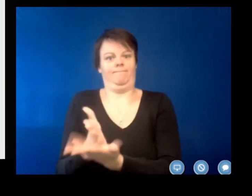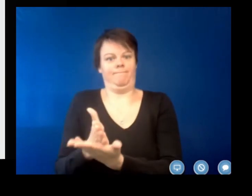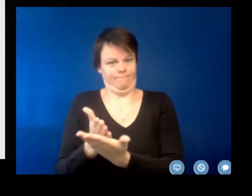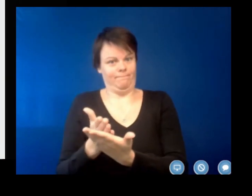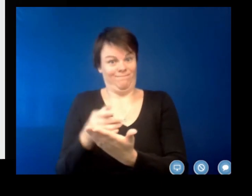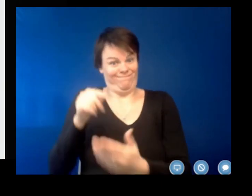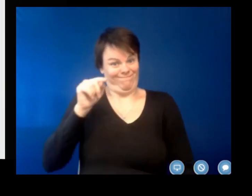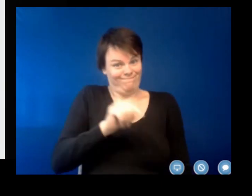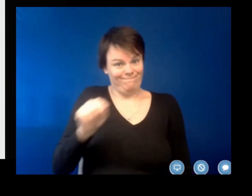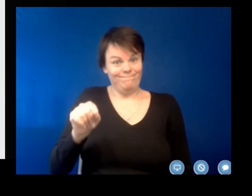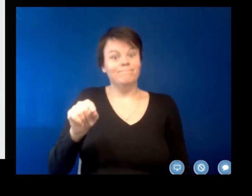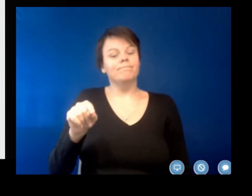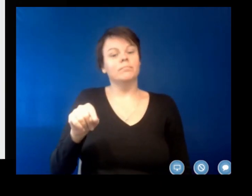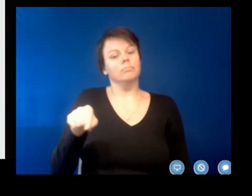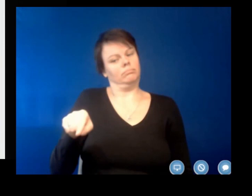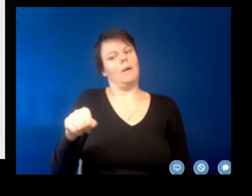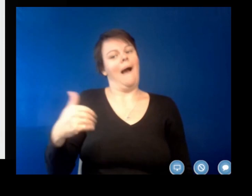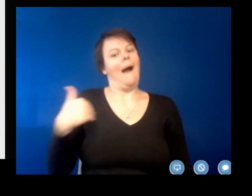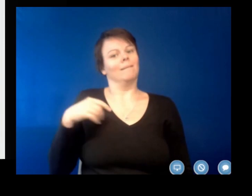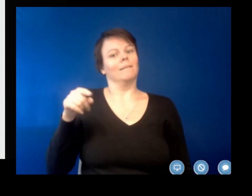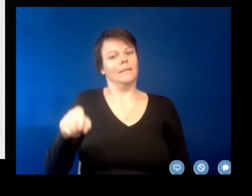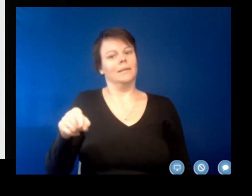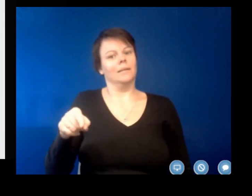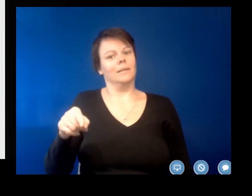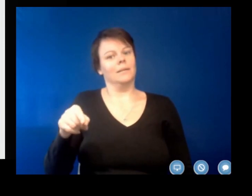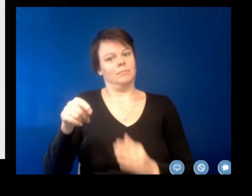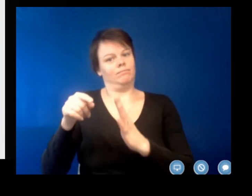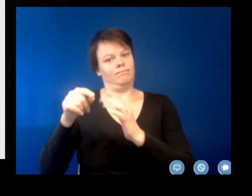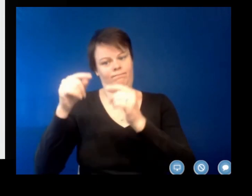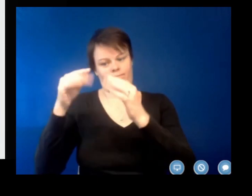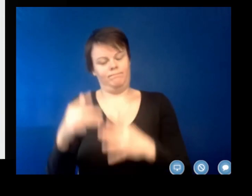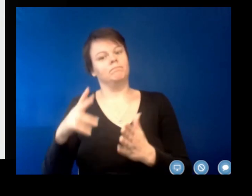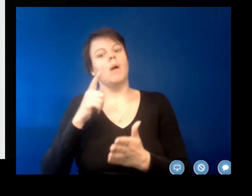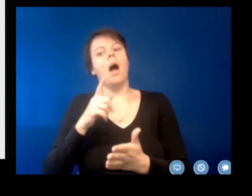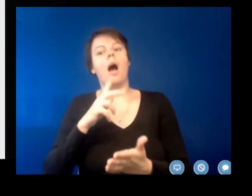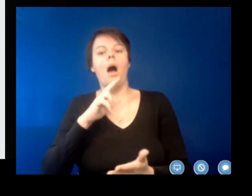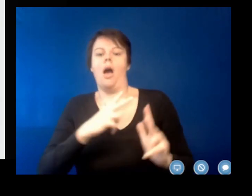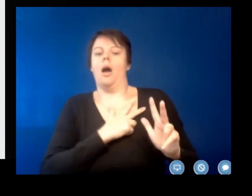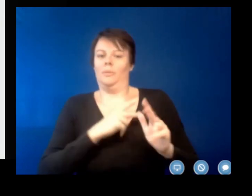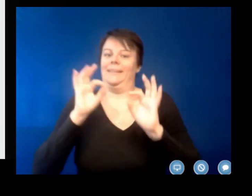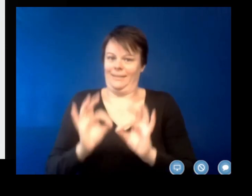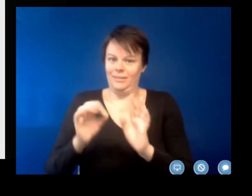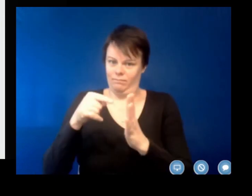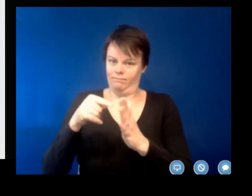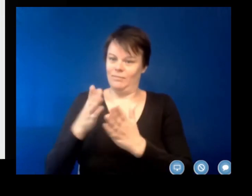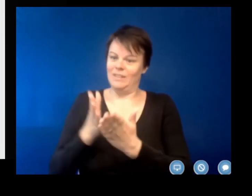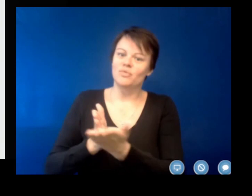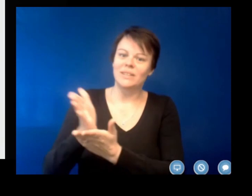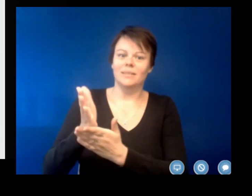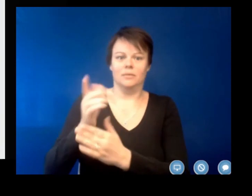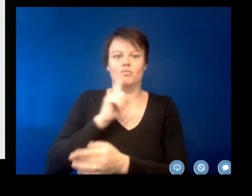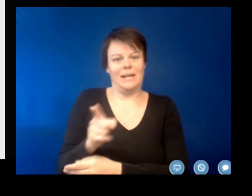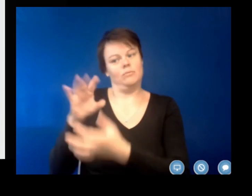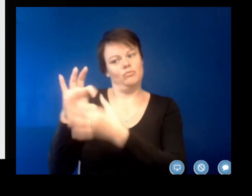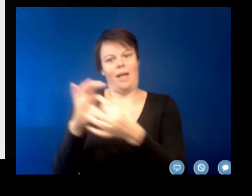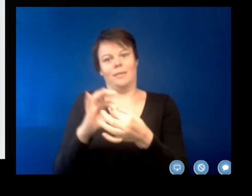however. I think the letter was from her, but not the writing, and this was not her scripture. She did not write this, it was somebody